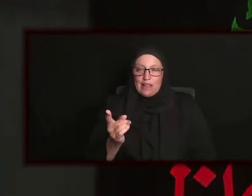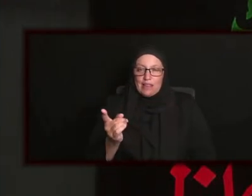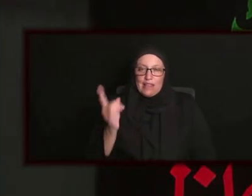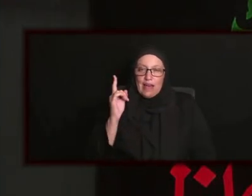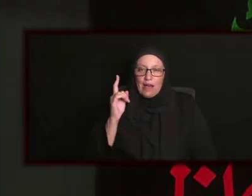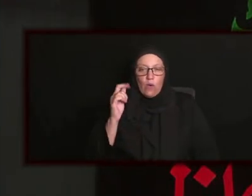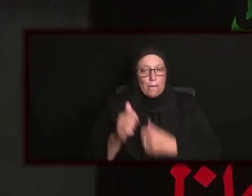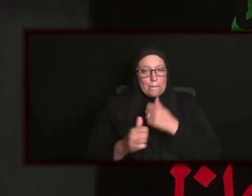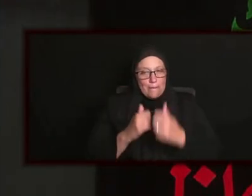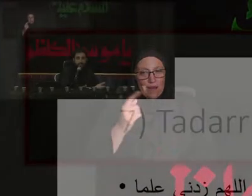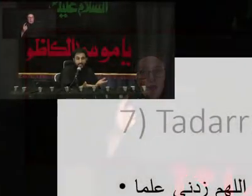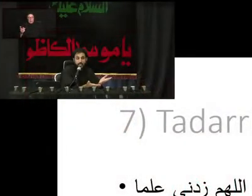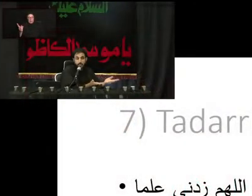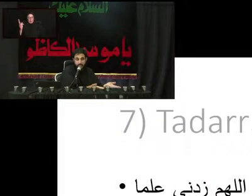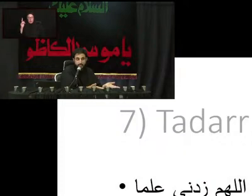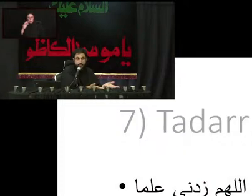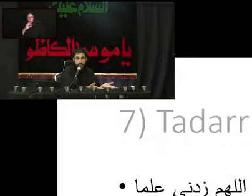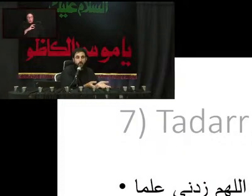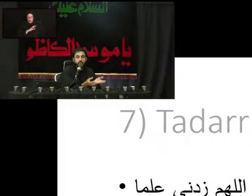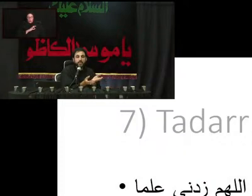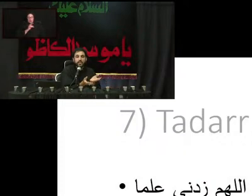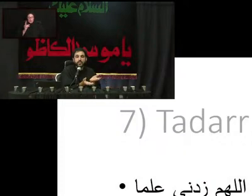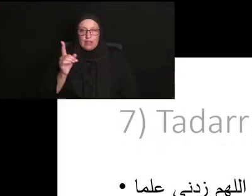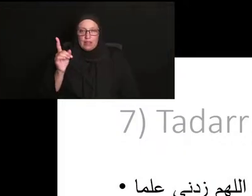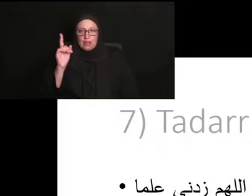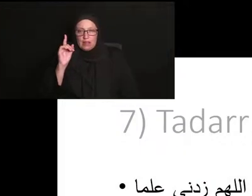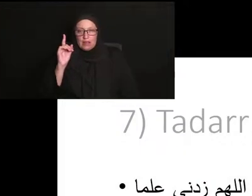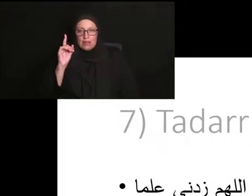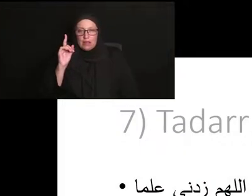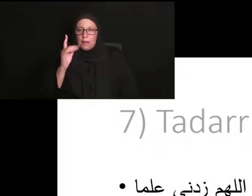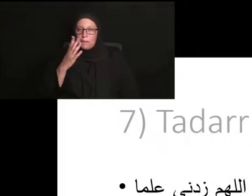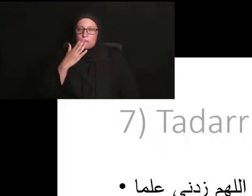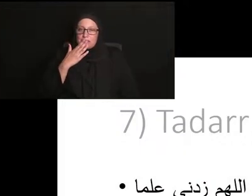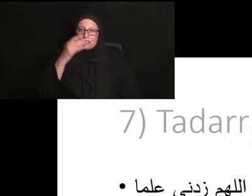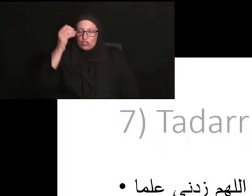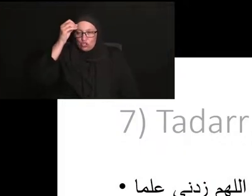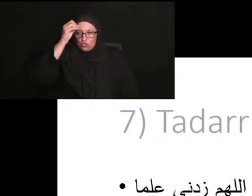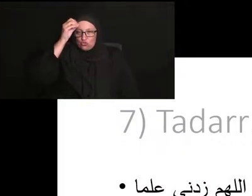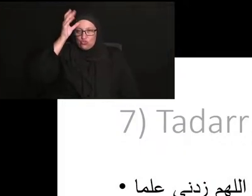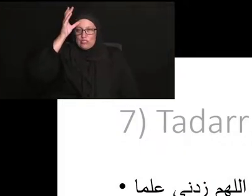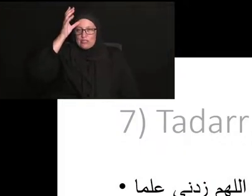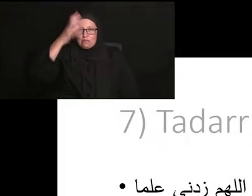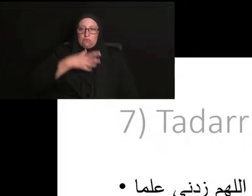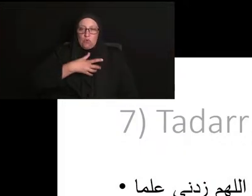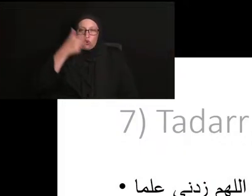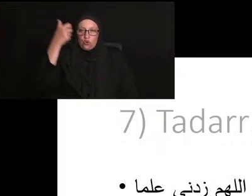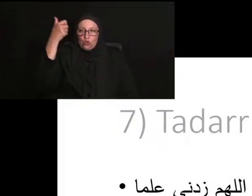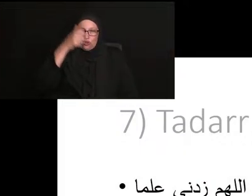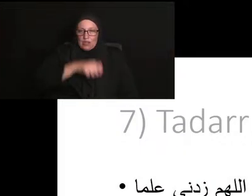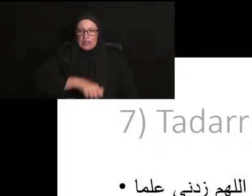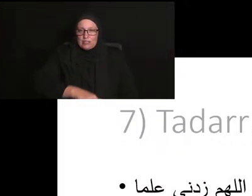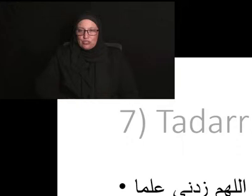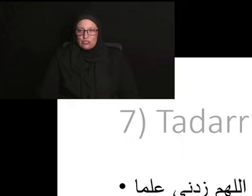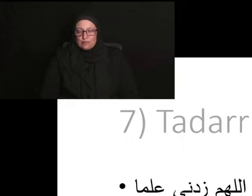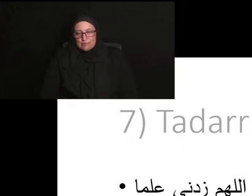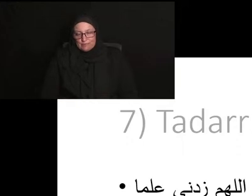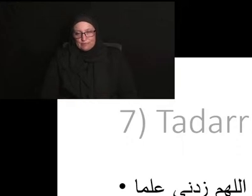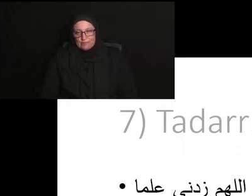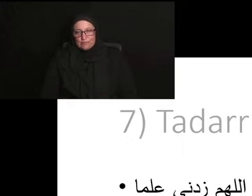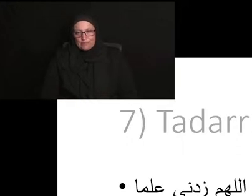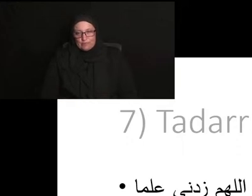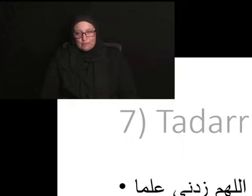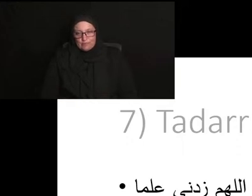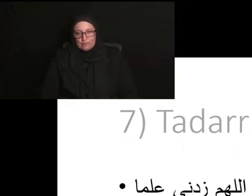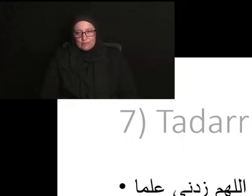Rabbi, zidni ilma. Oh Allah, increase me in knowledge. This is definitely something that we need to